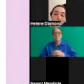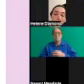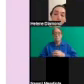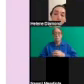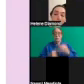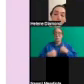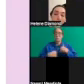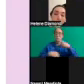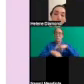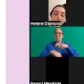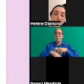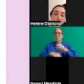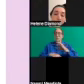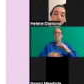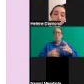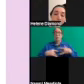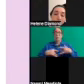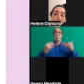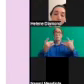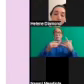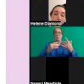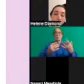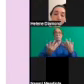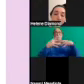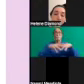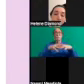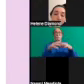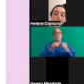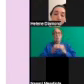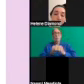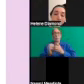moments of elation juxtaposed with moments